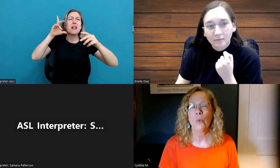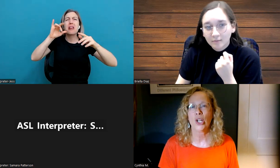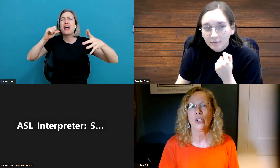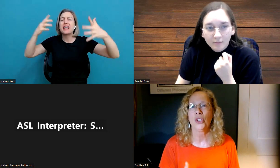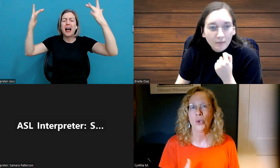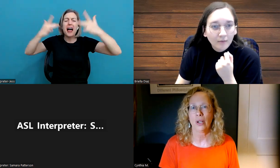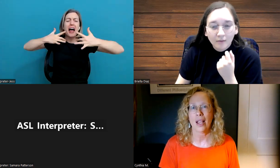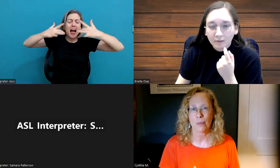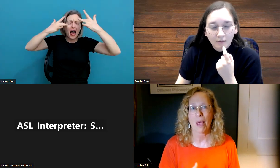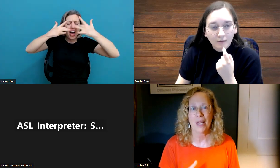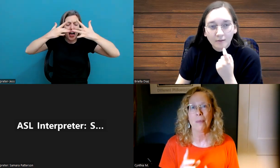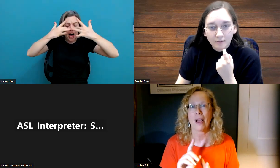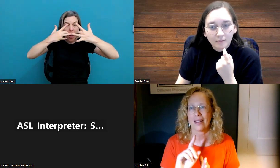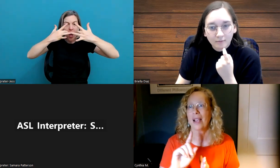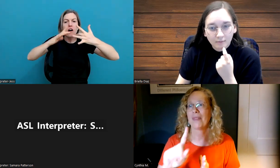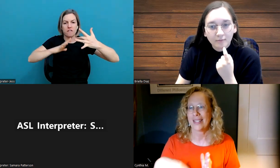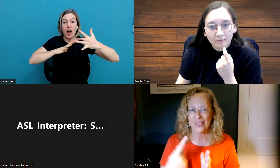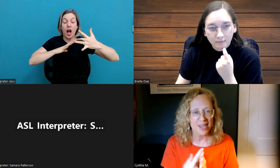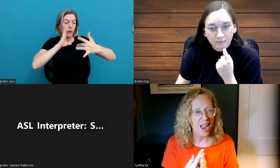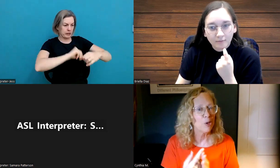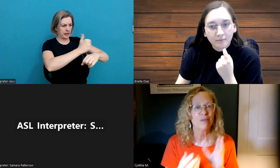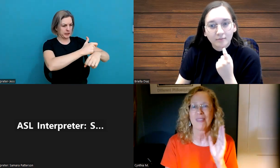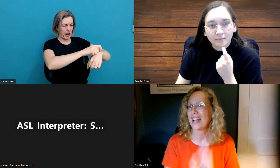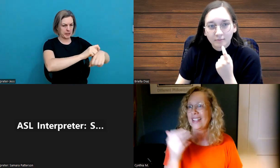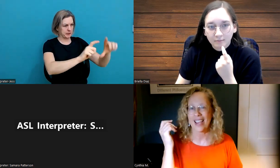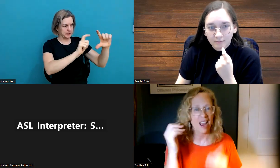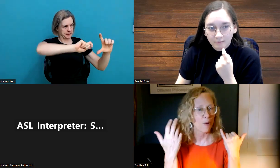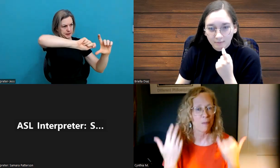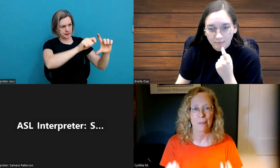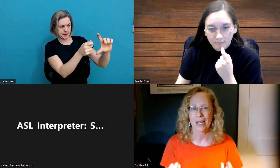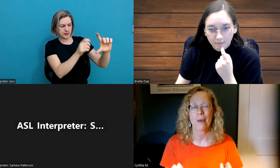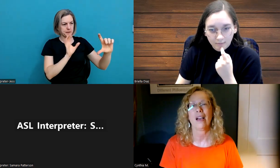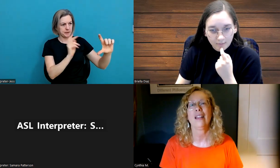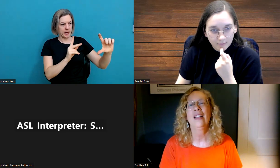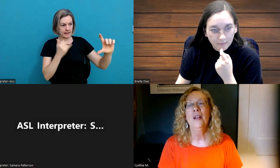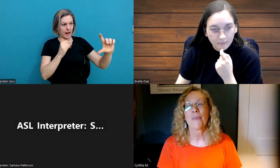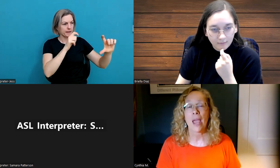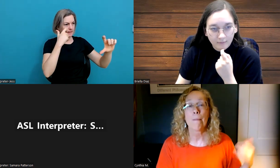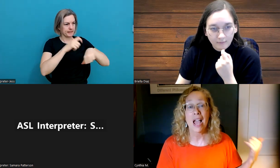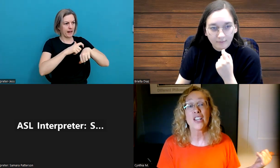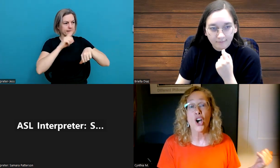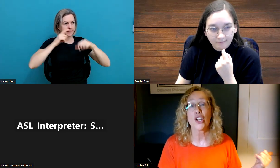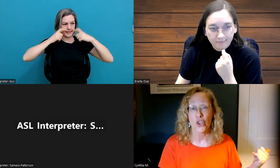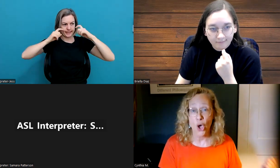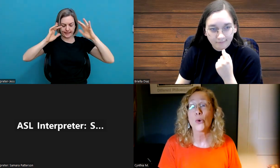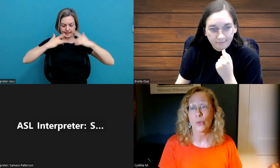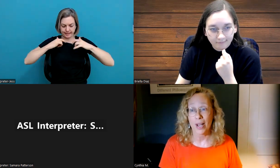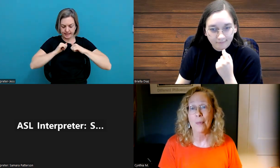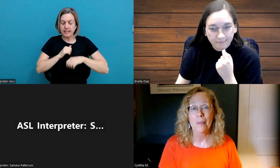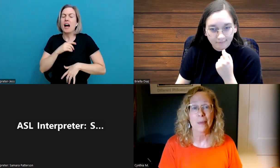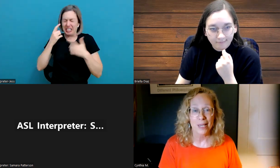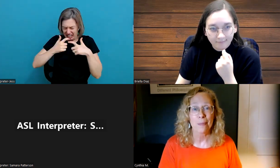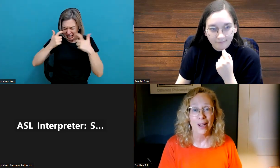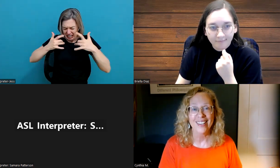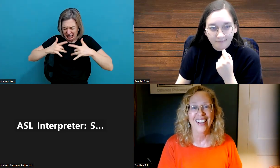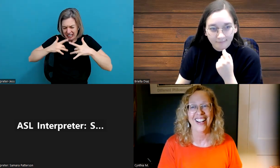I will utilize my pity pot time. I set the timer and I say, I'm on my pity pot. And my dog knows when I'm